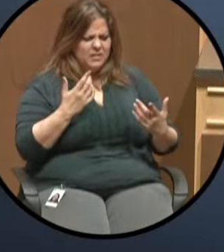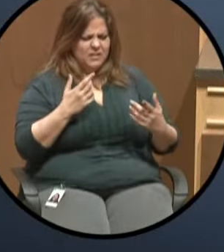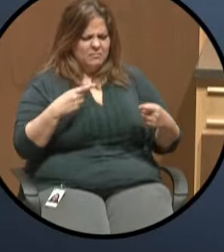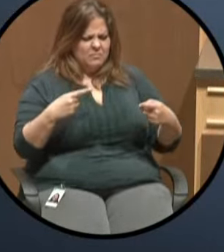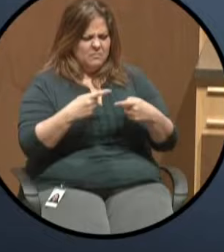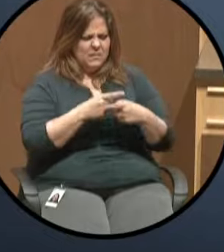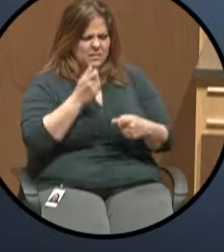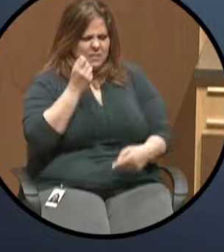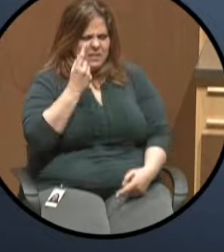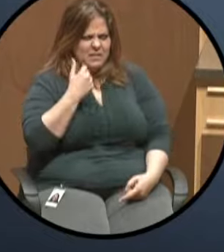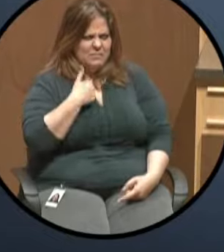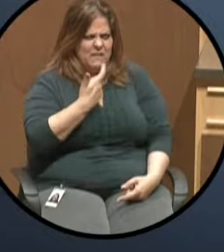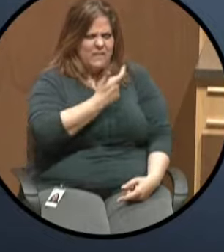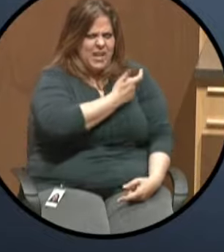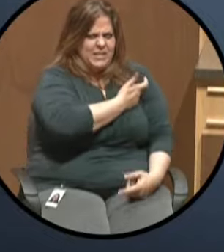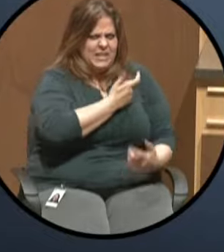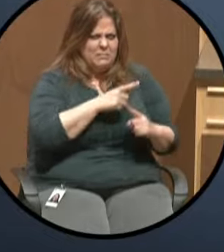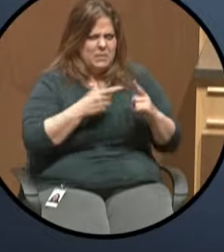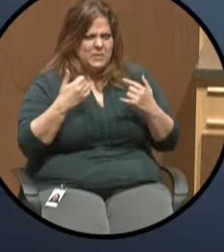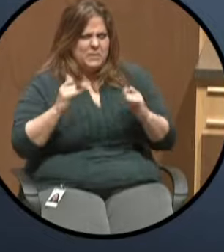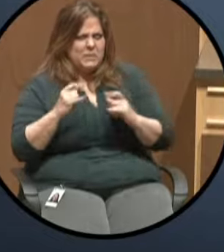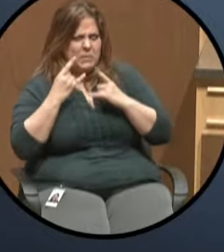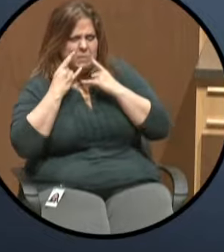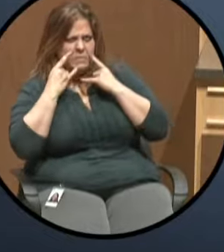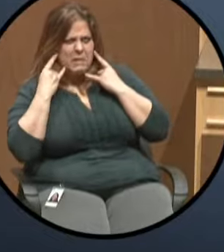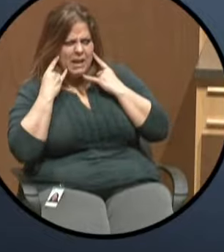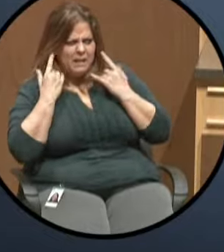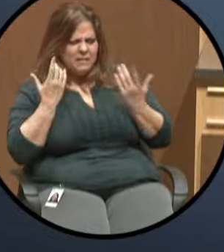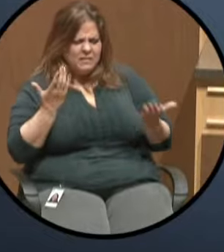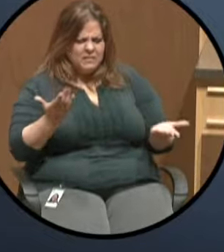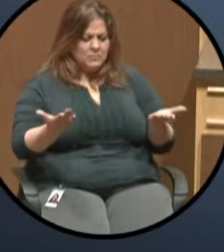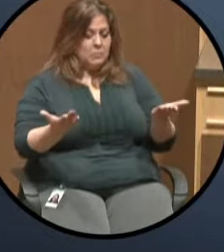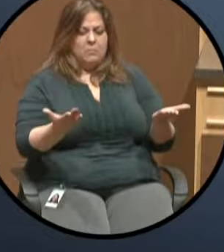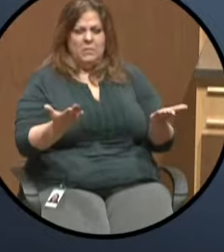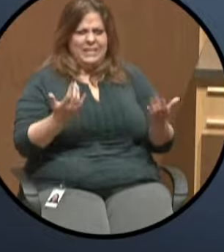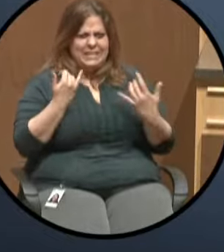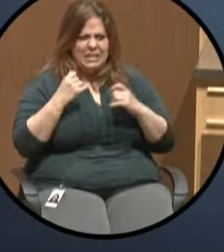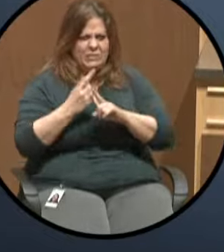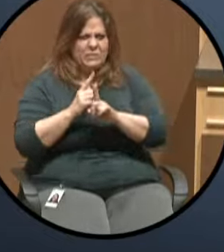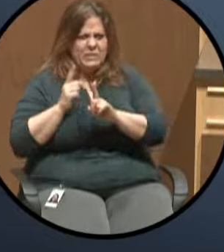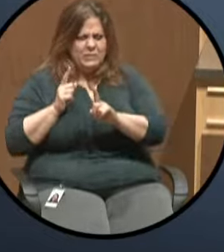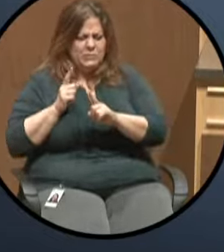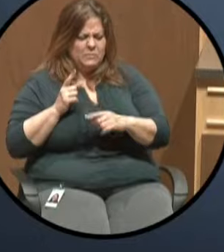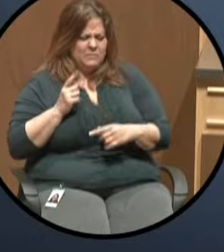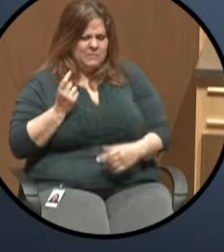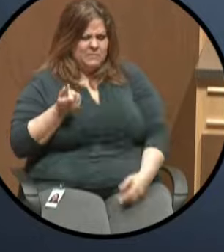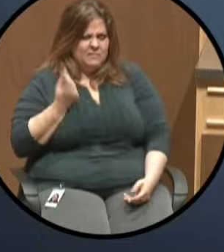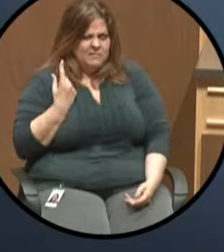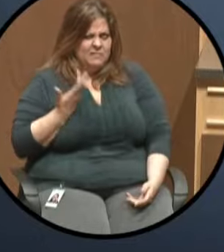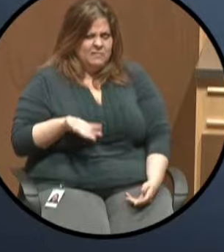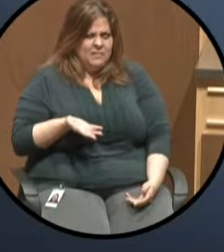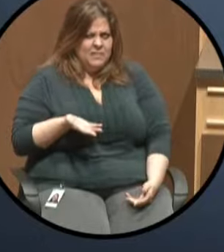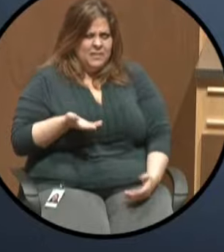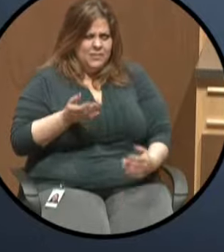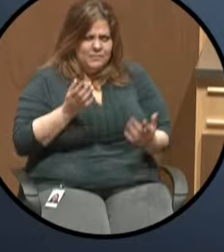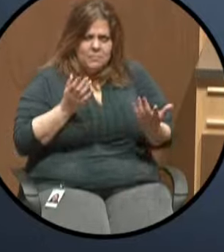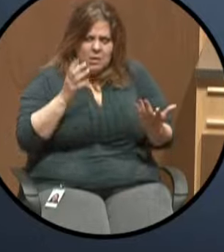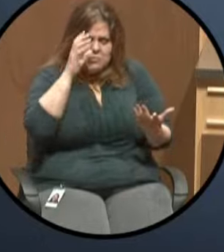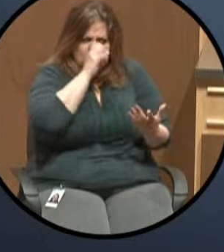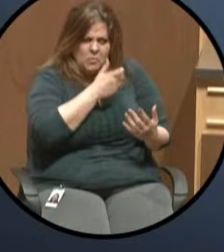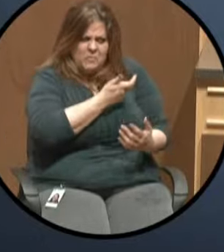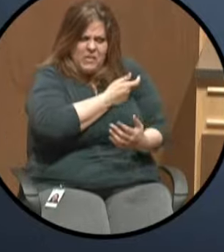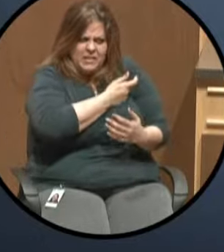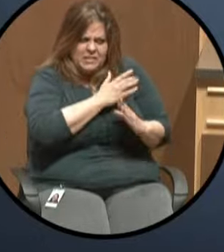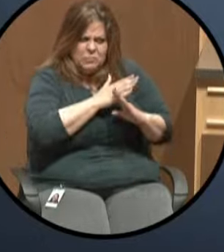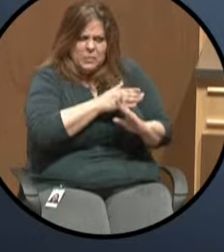to make any sense. You would still recommend that vaccinated people continue to socially distance and wear masks, since we assume that the vaccination